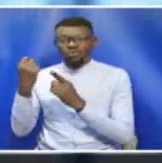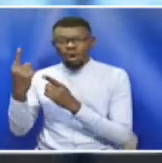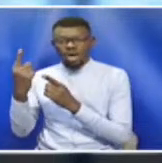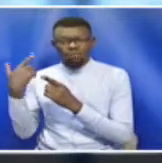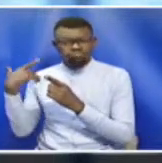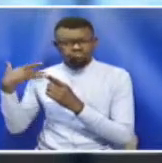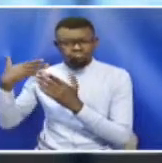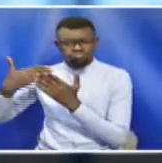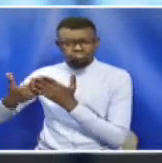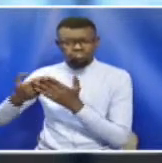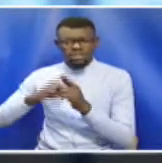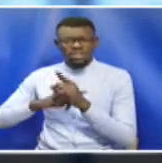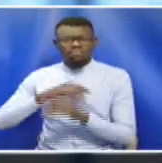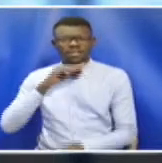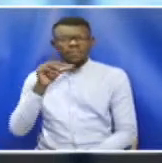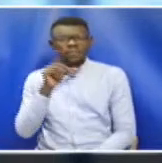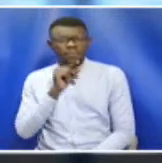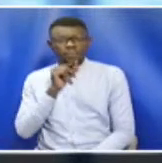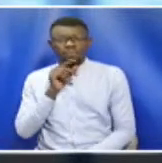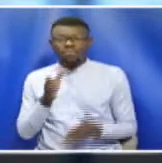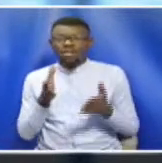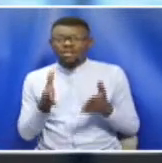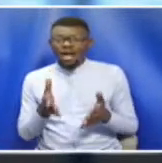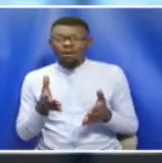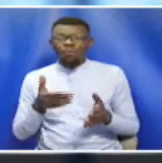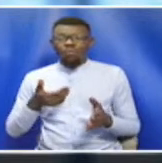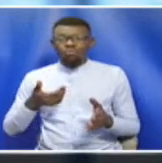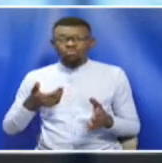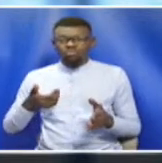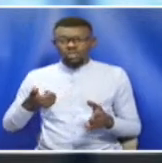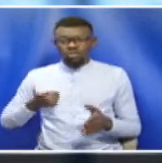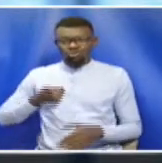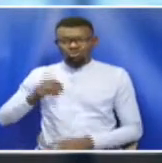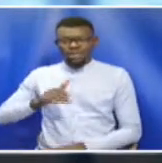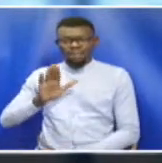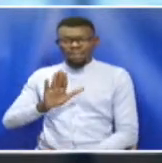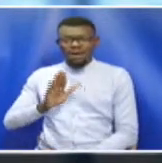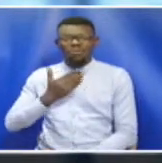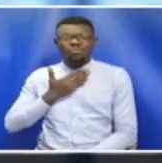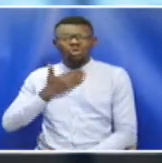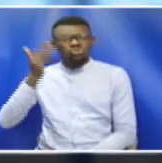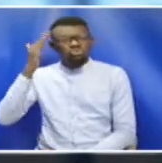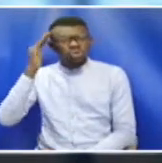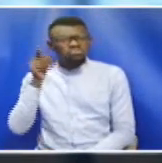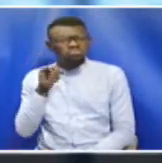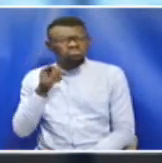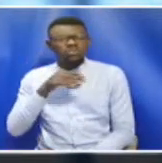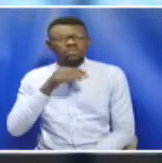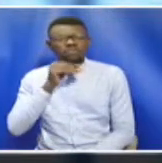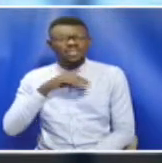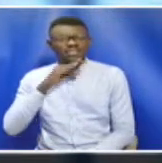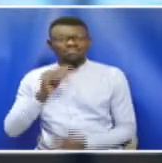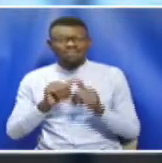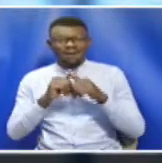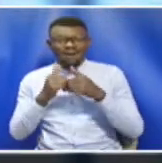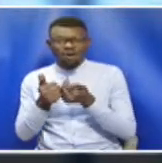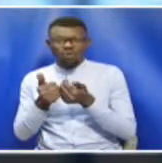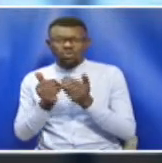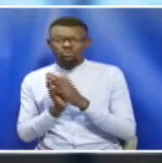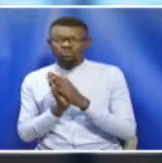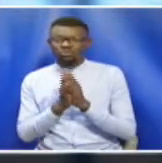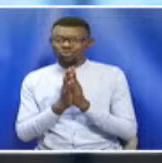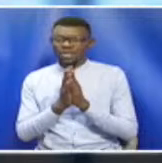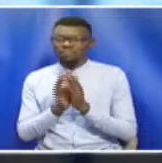to establish what caused their father's death, saying all they want is closure. Duncan Khaemba brings us that